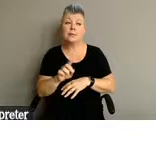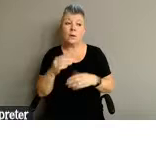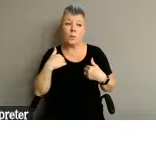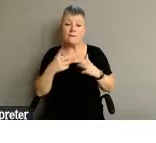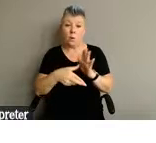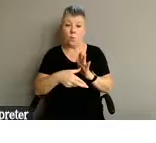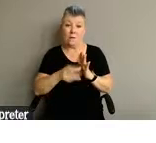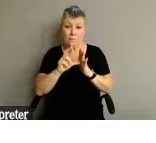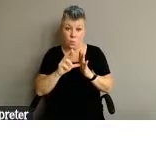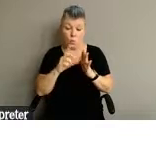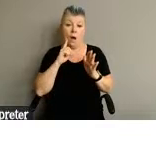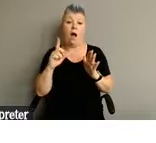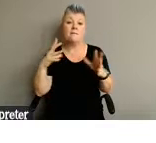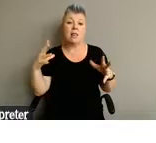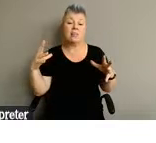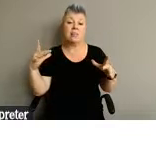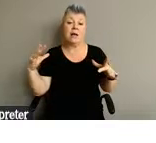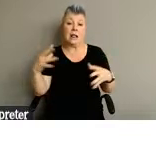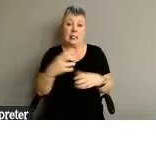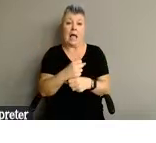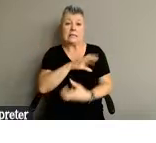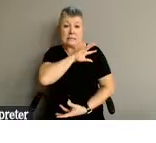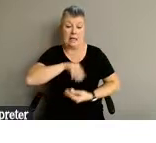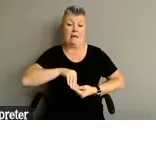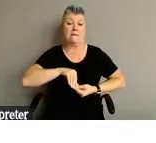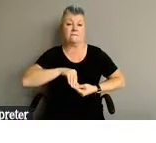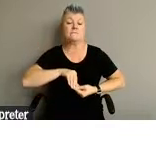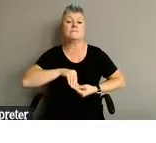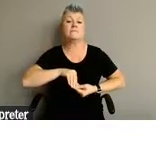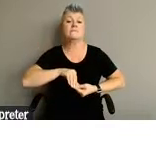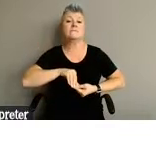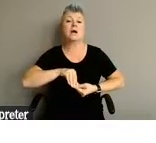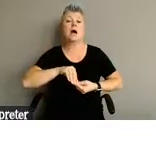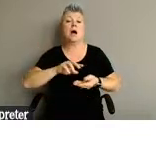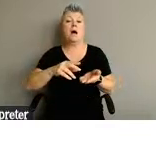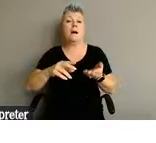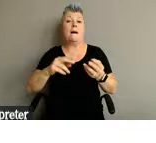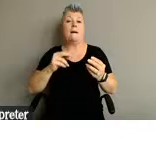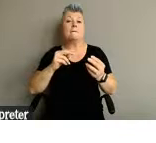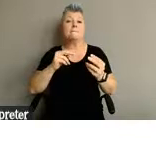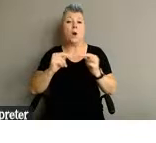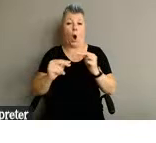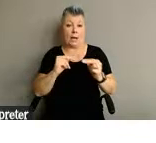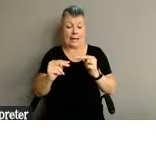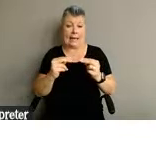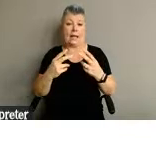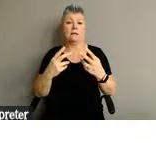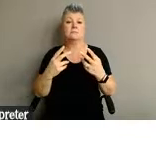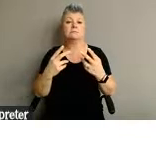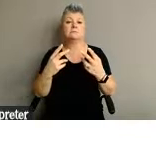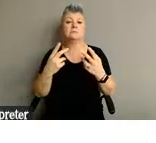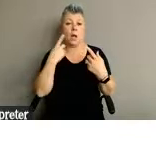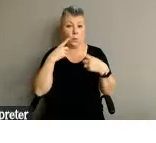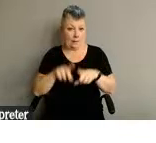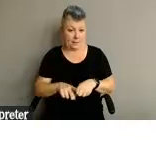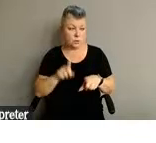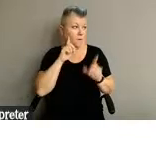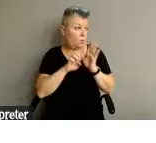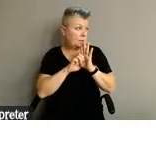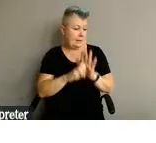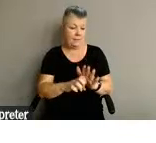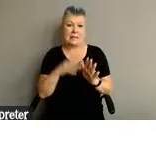a review of the collective bargaining agreements for SSD in each of those partner districts. So, for example, as I was out connecting